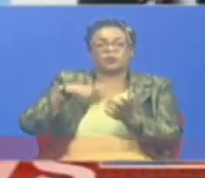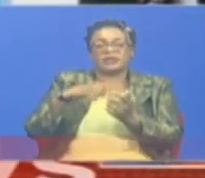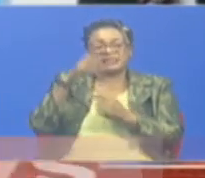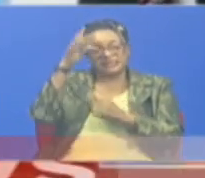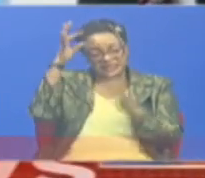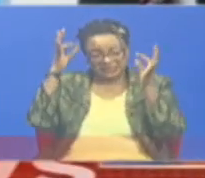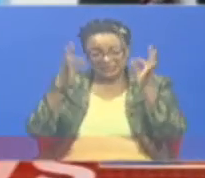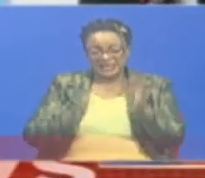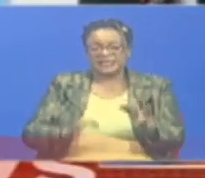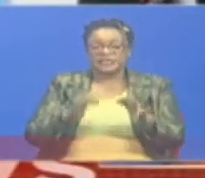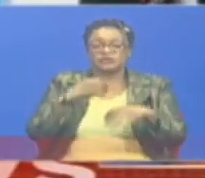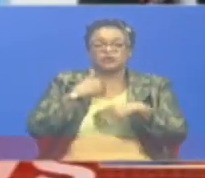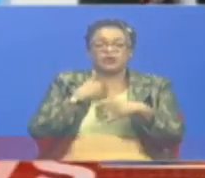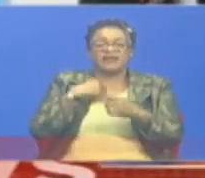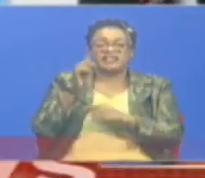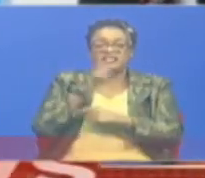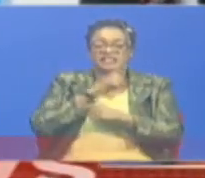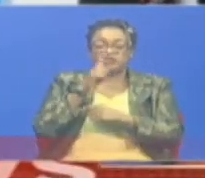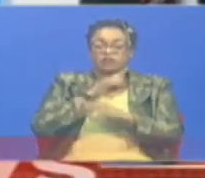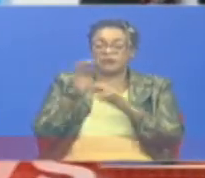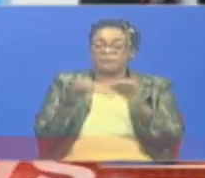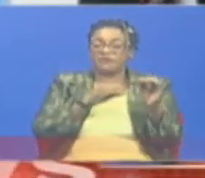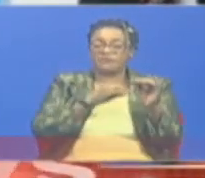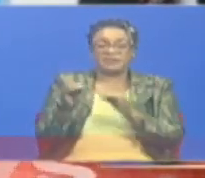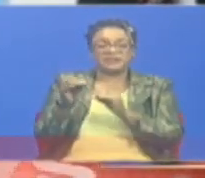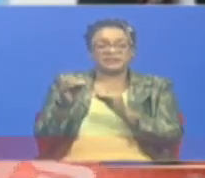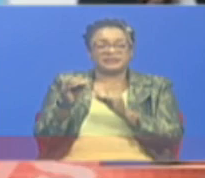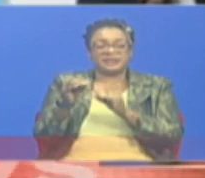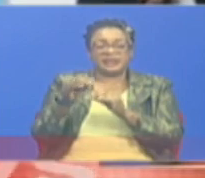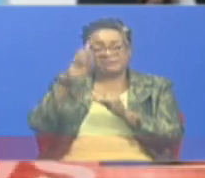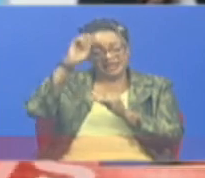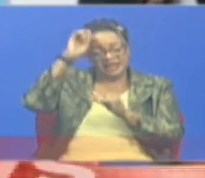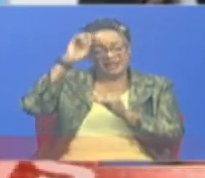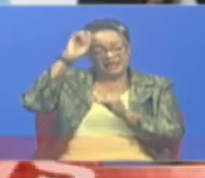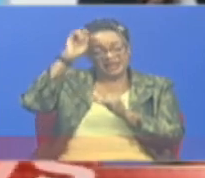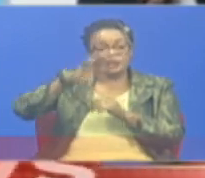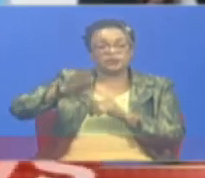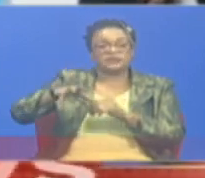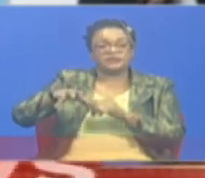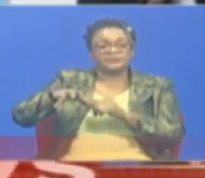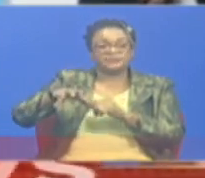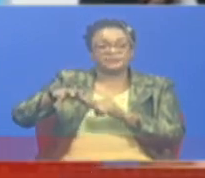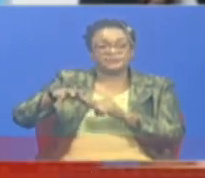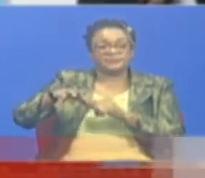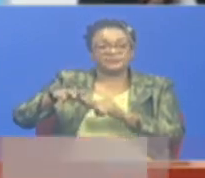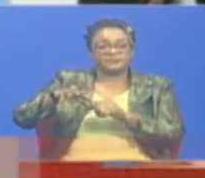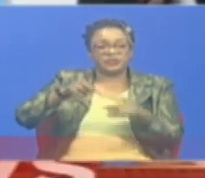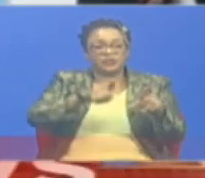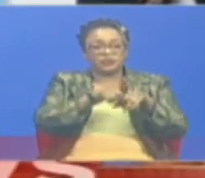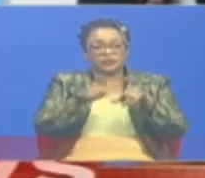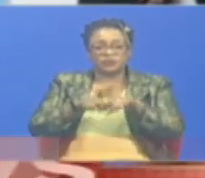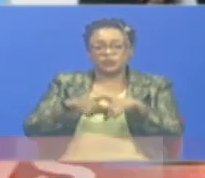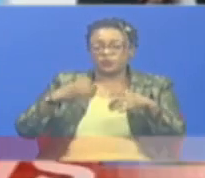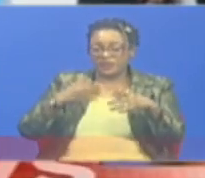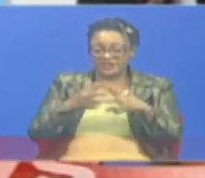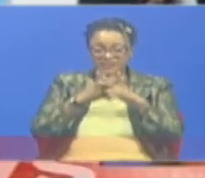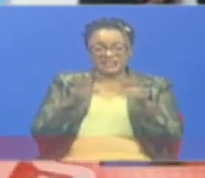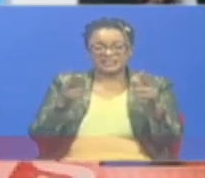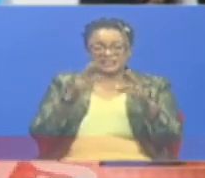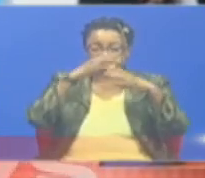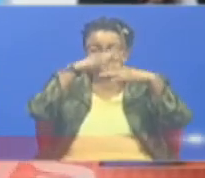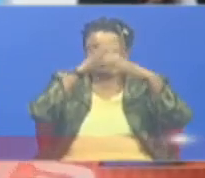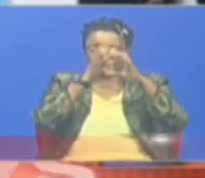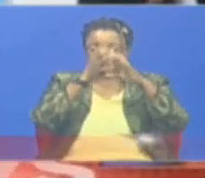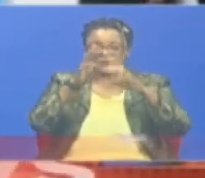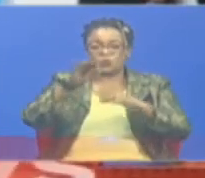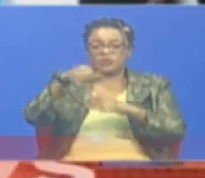a restriction in movement in Mandera County. Further, we have also started testing in Wajir